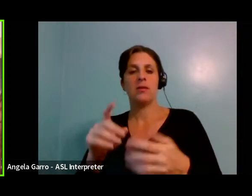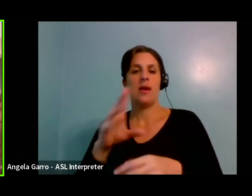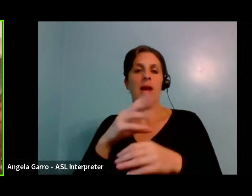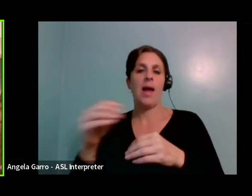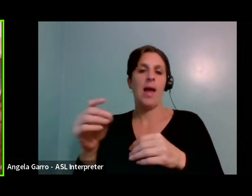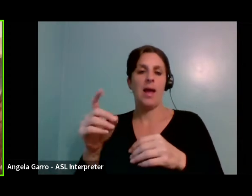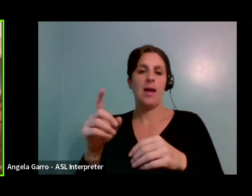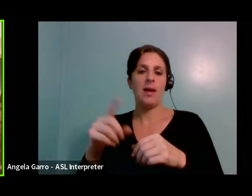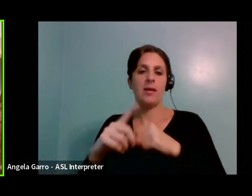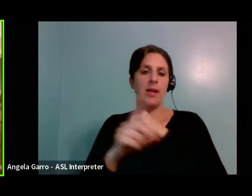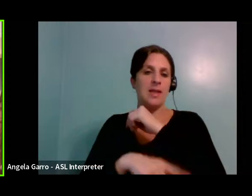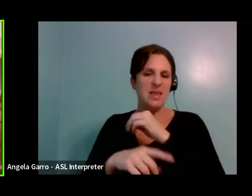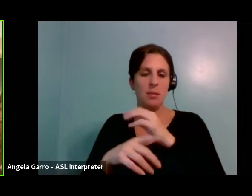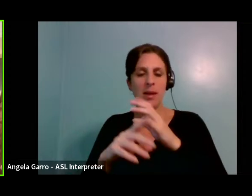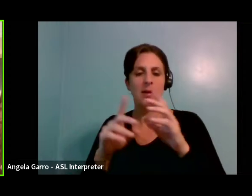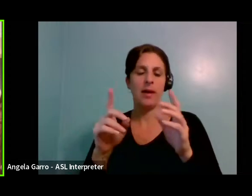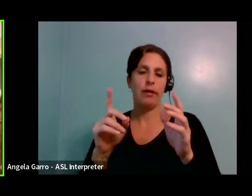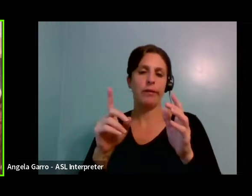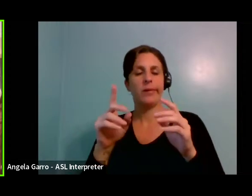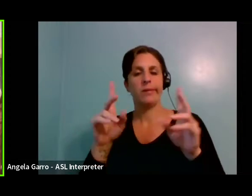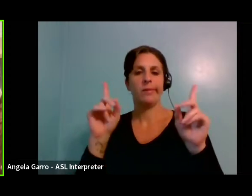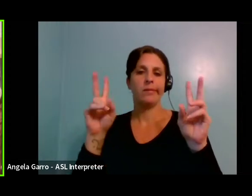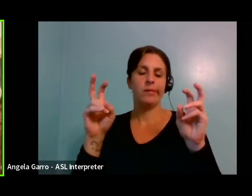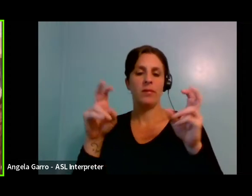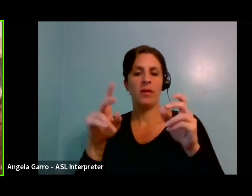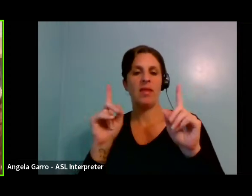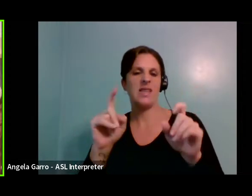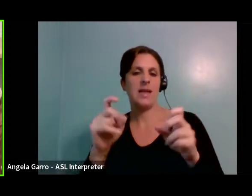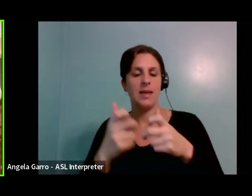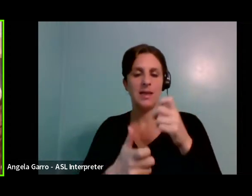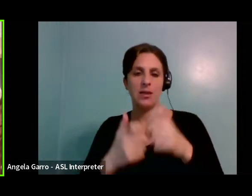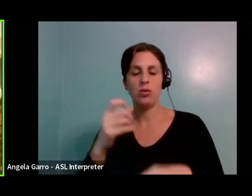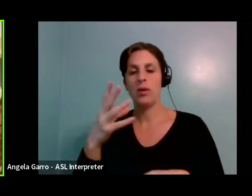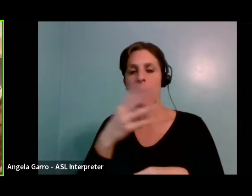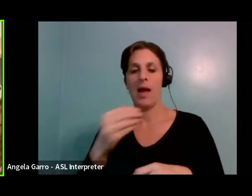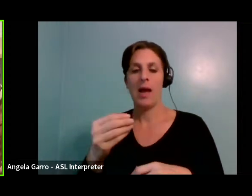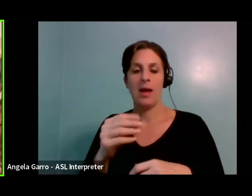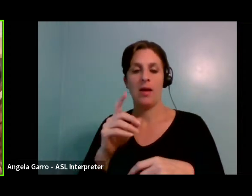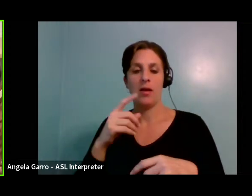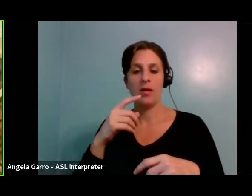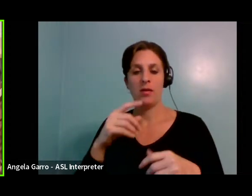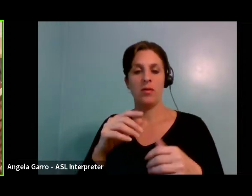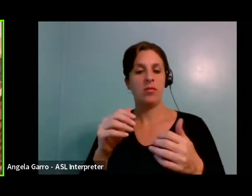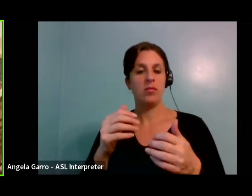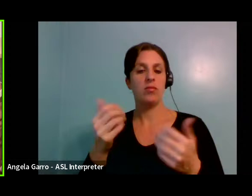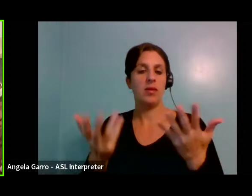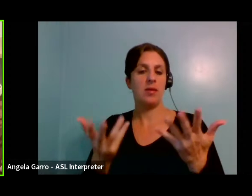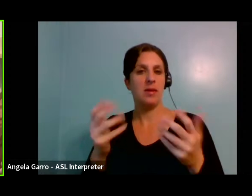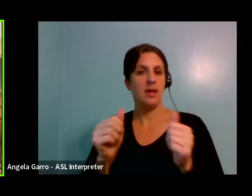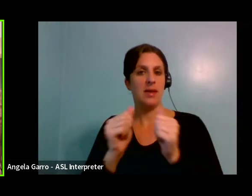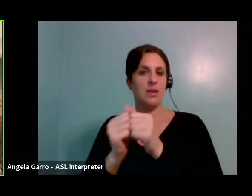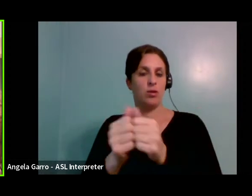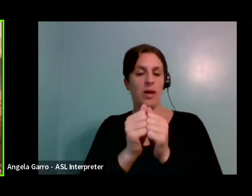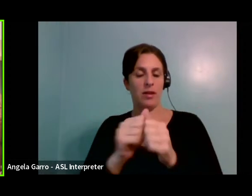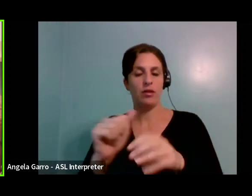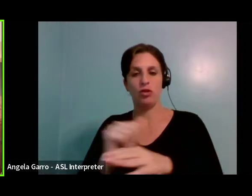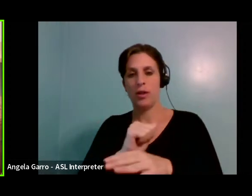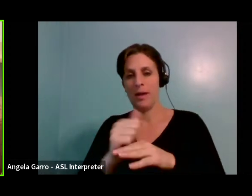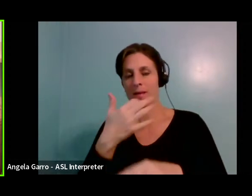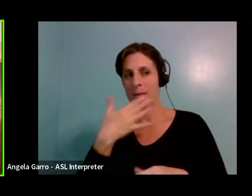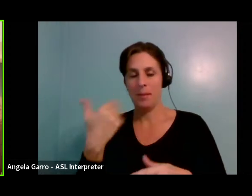disciplinary sort of attendance issues. And probably get together and share some best practices, because I'm sure